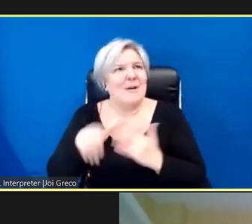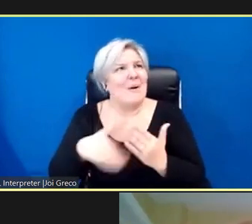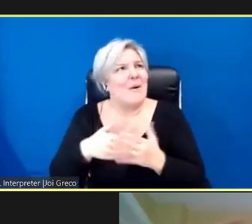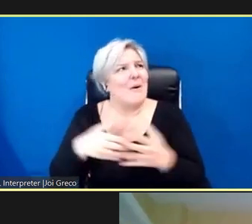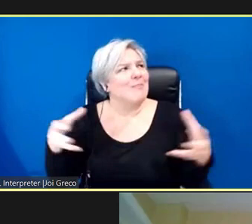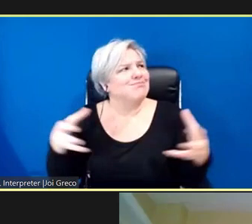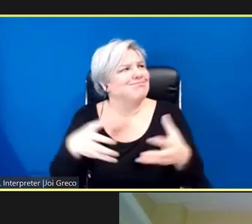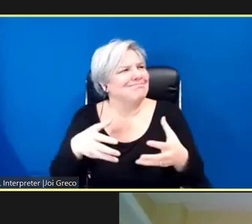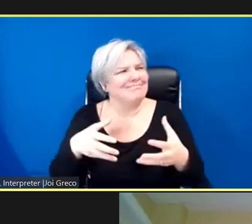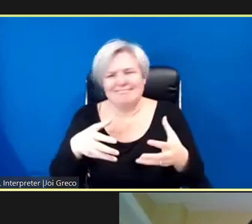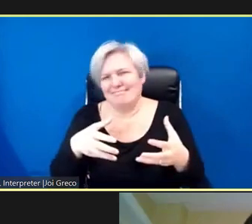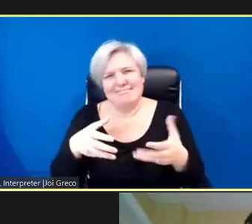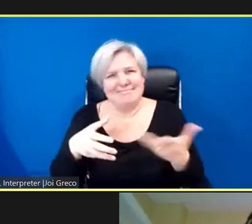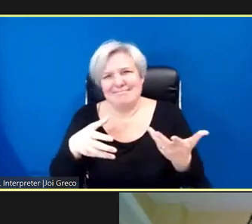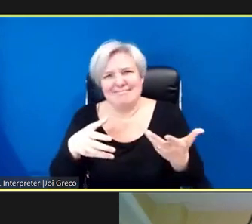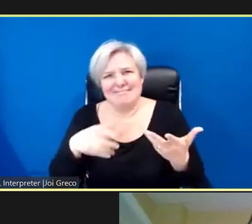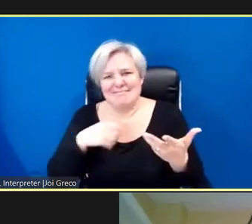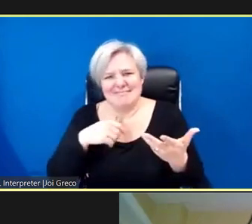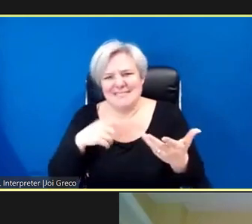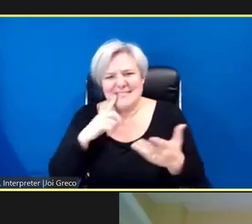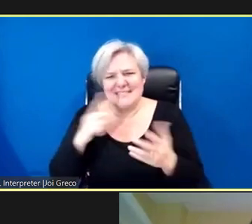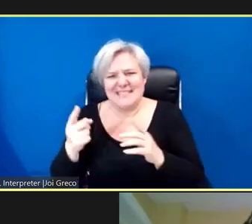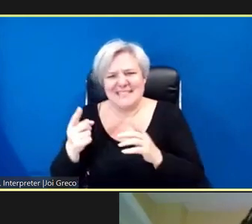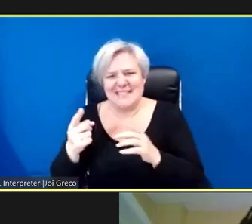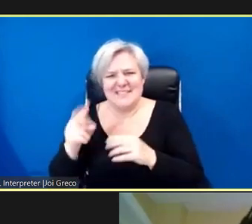populace doesn't actually meet vendor